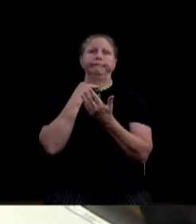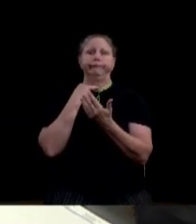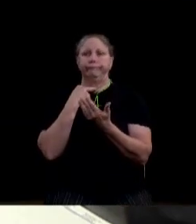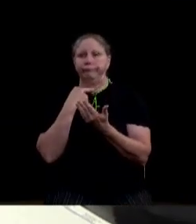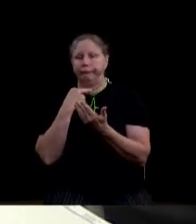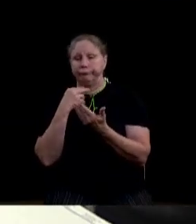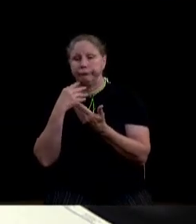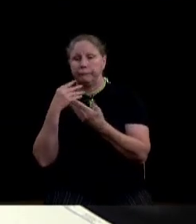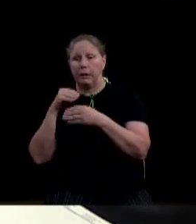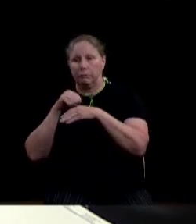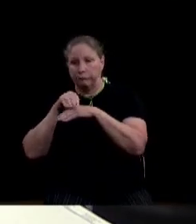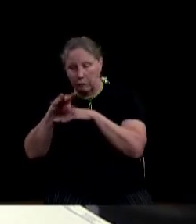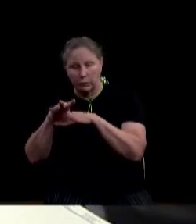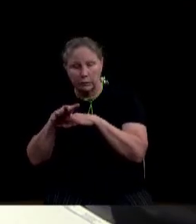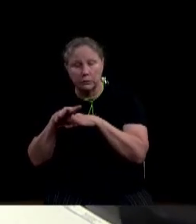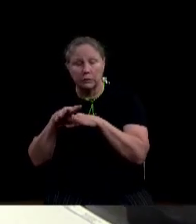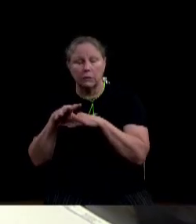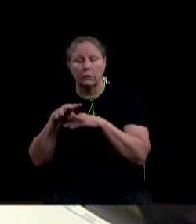limit spread.